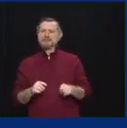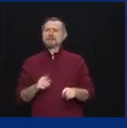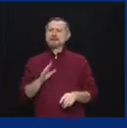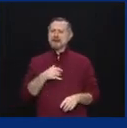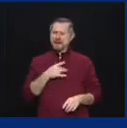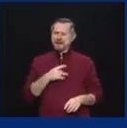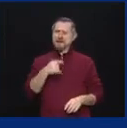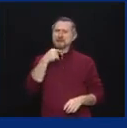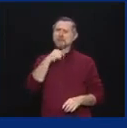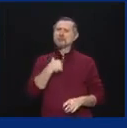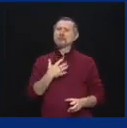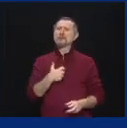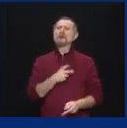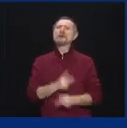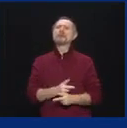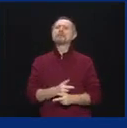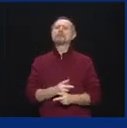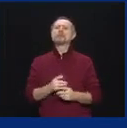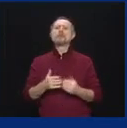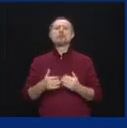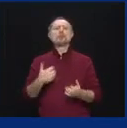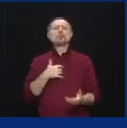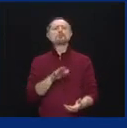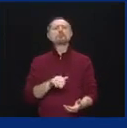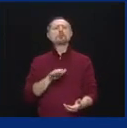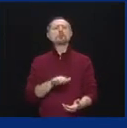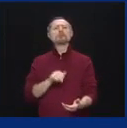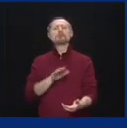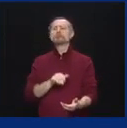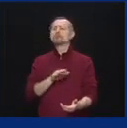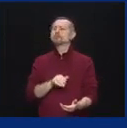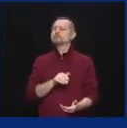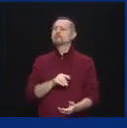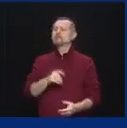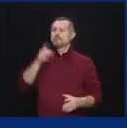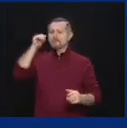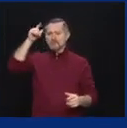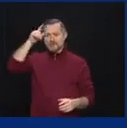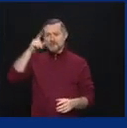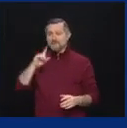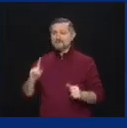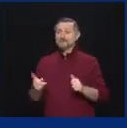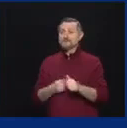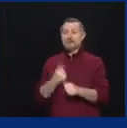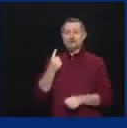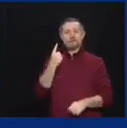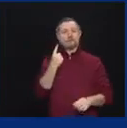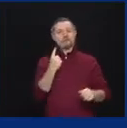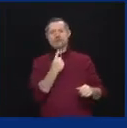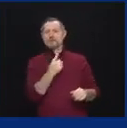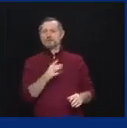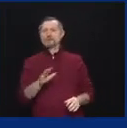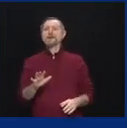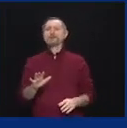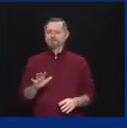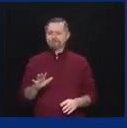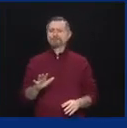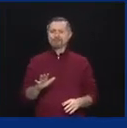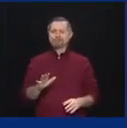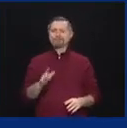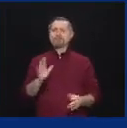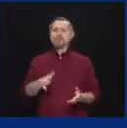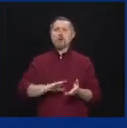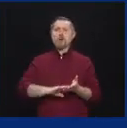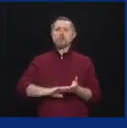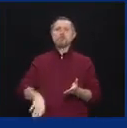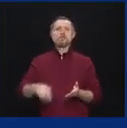Can we keep him as a pet?" So President Lincoln was the first person to say, "No, we can officially say that we'll spare this